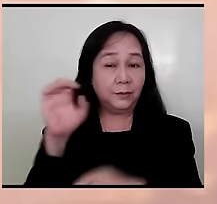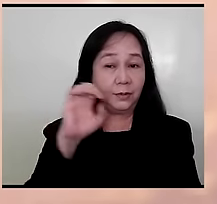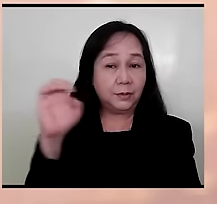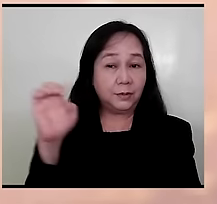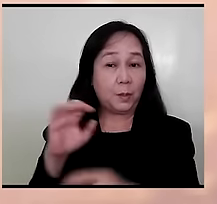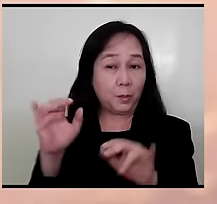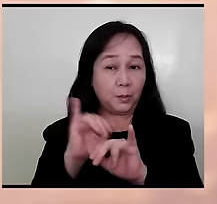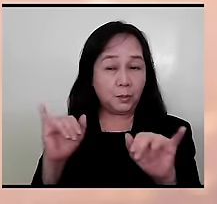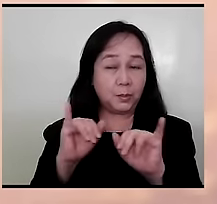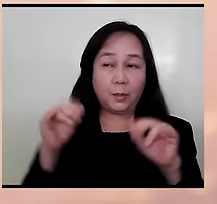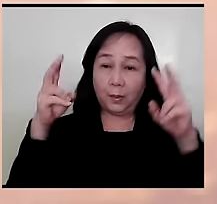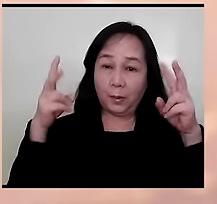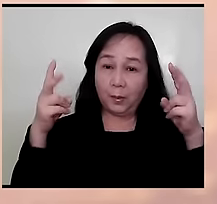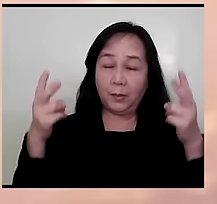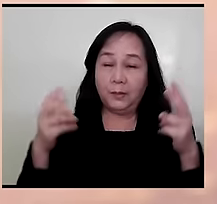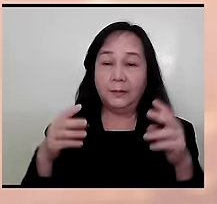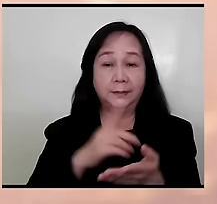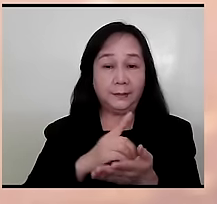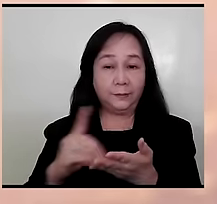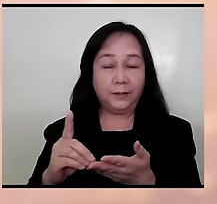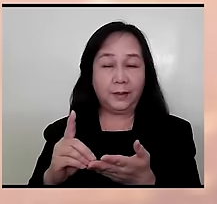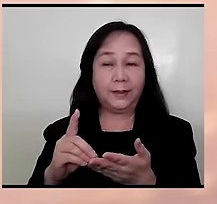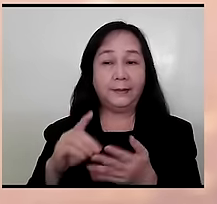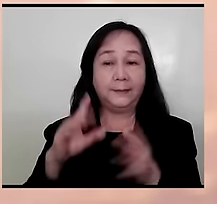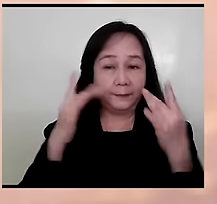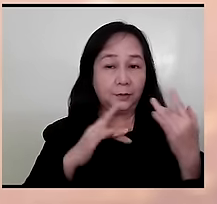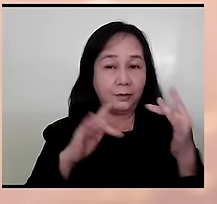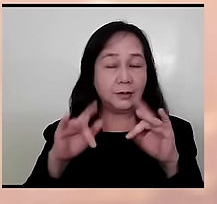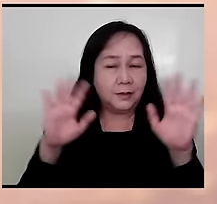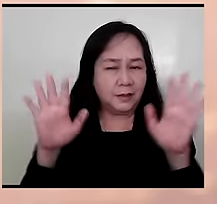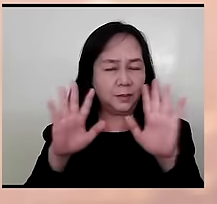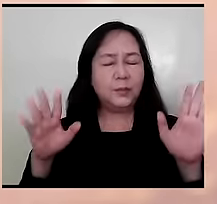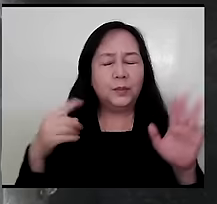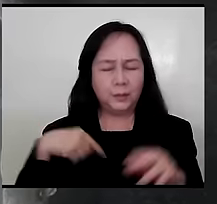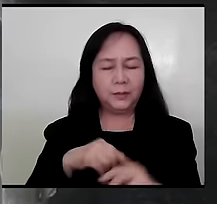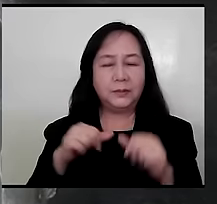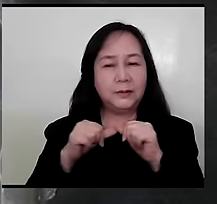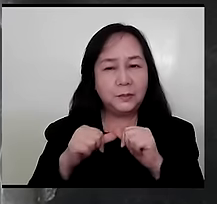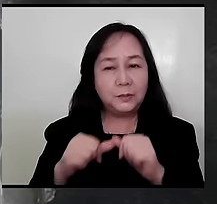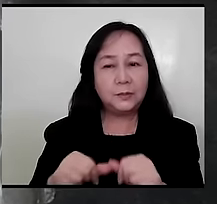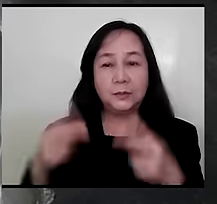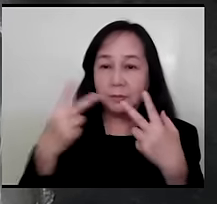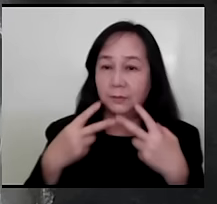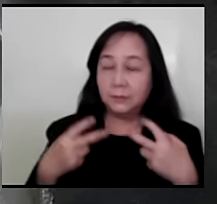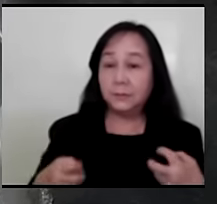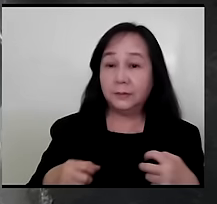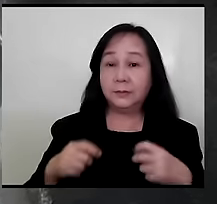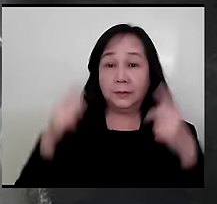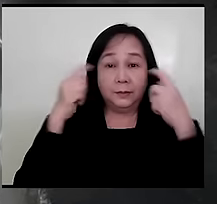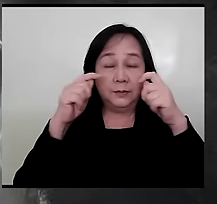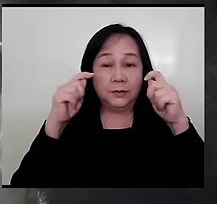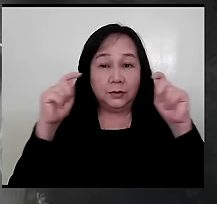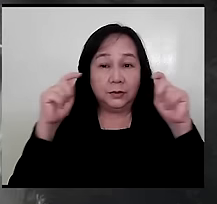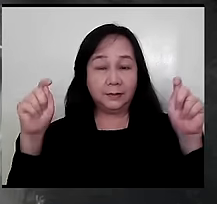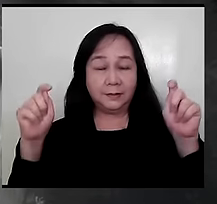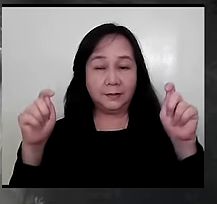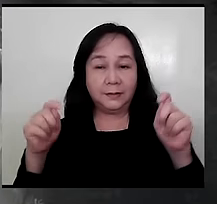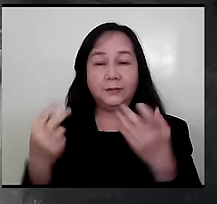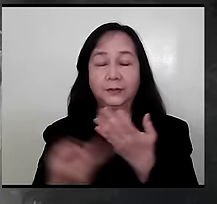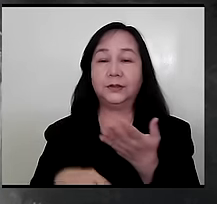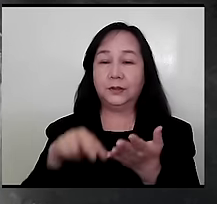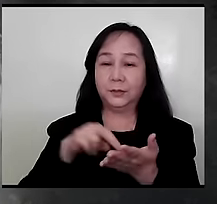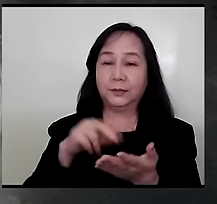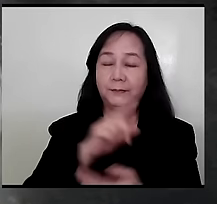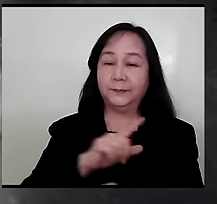called Divine Mercy Sunday, we continue to contemplate the victory of the risen